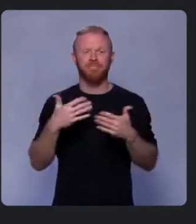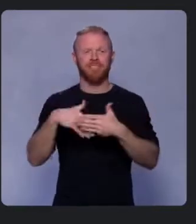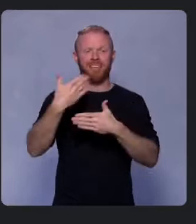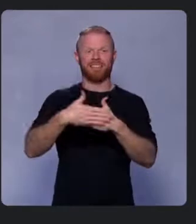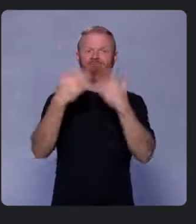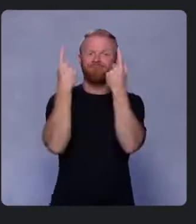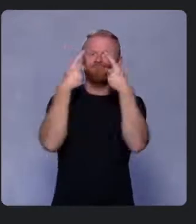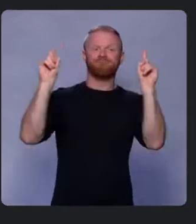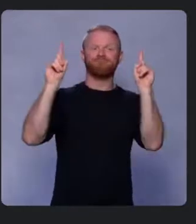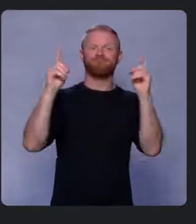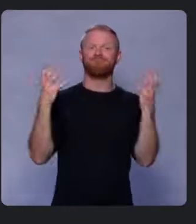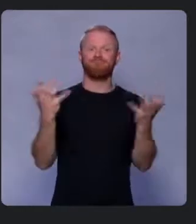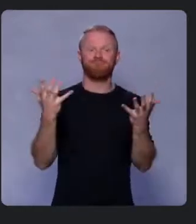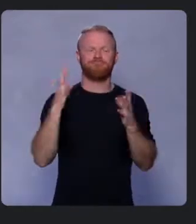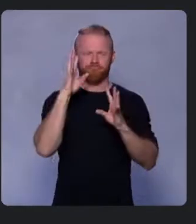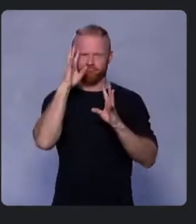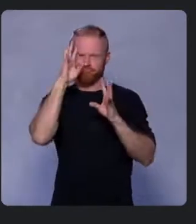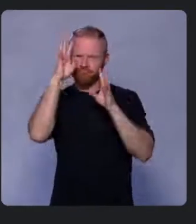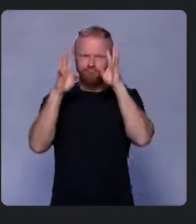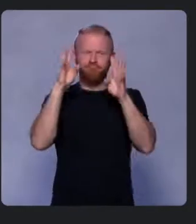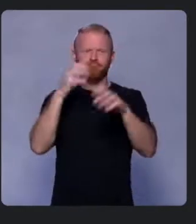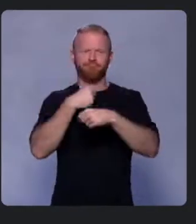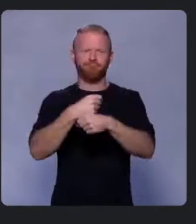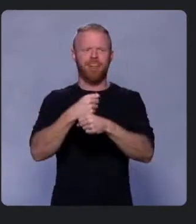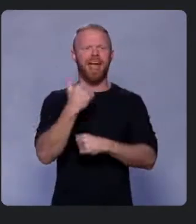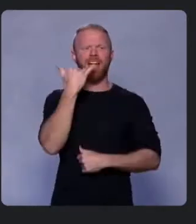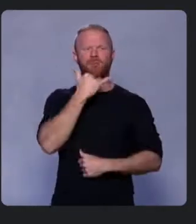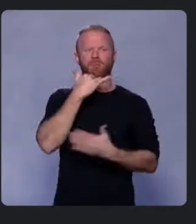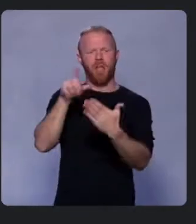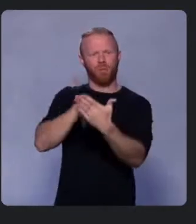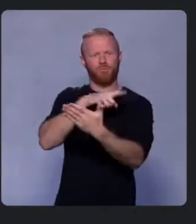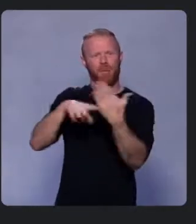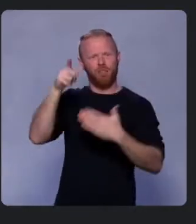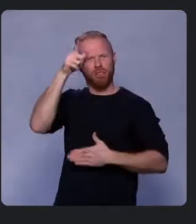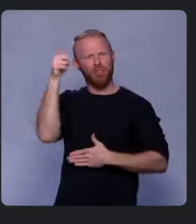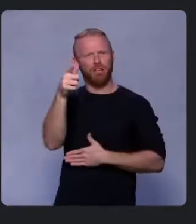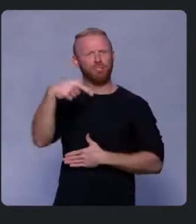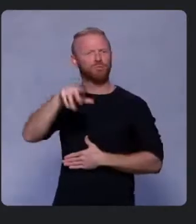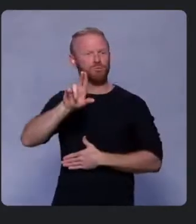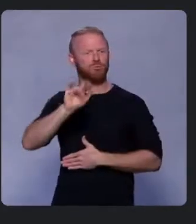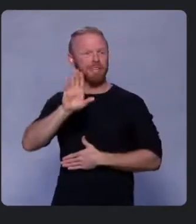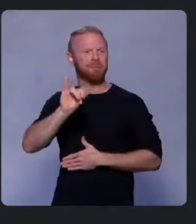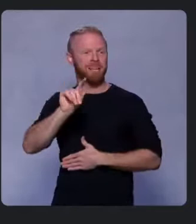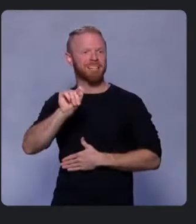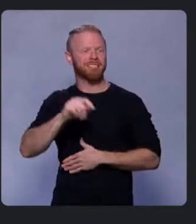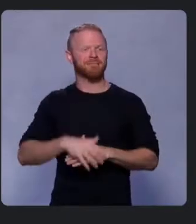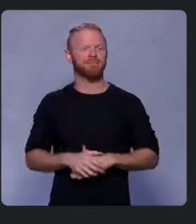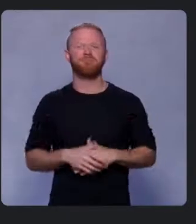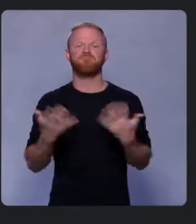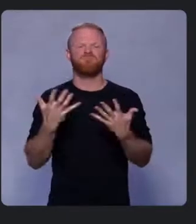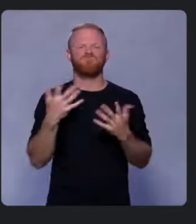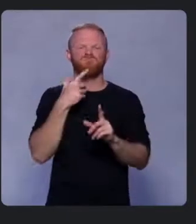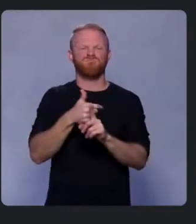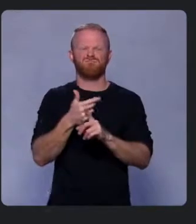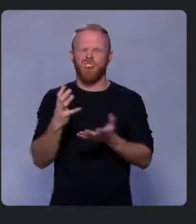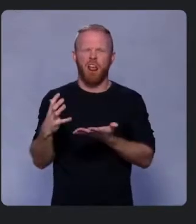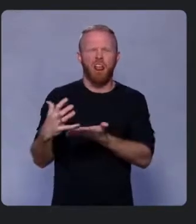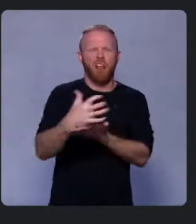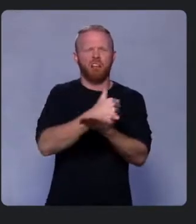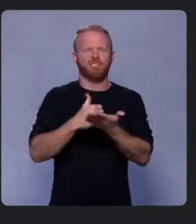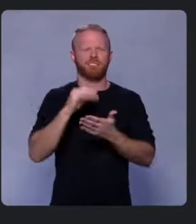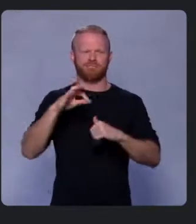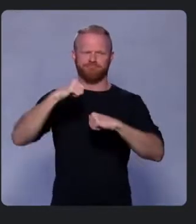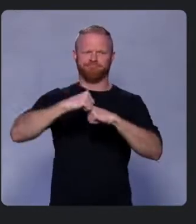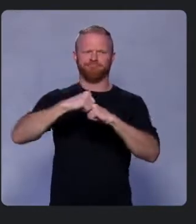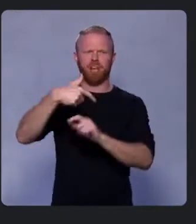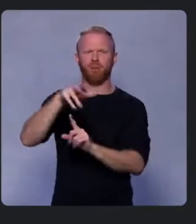milestone is to create an error-corrected logical qubit. It's simply a collection of physical qubits